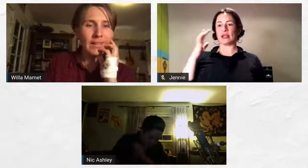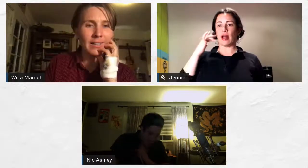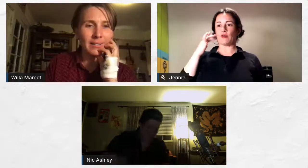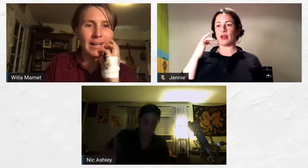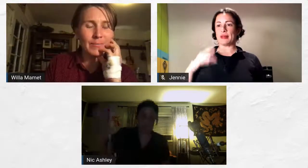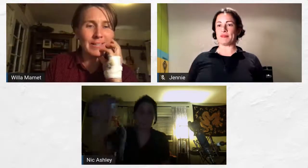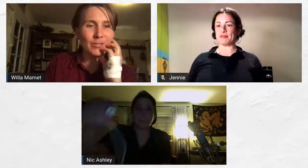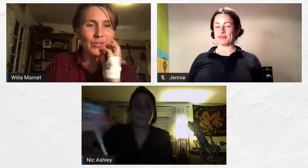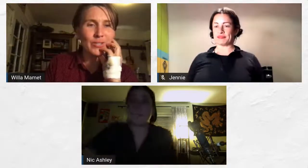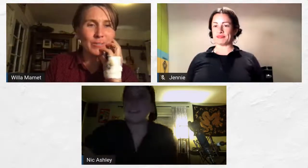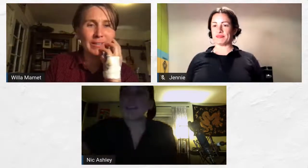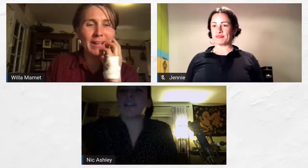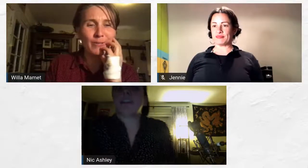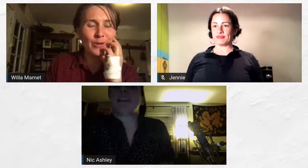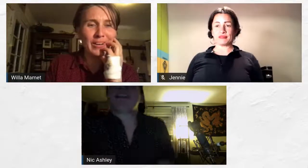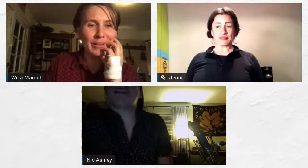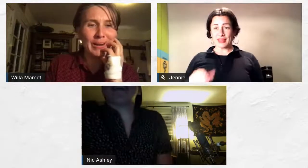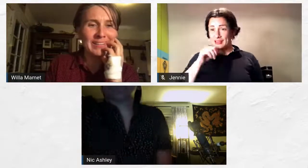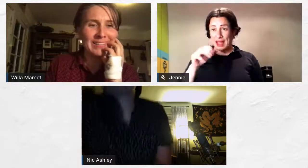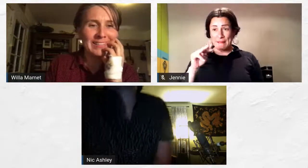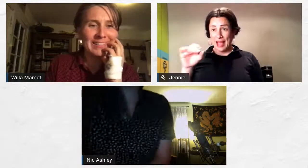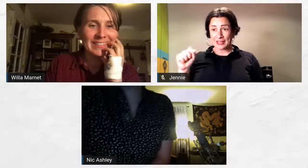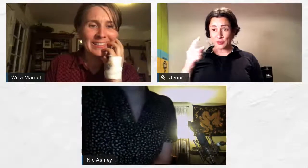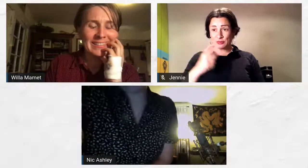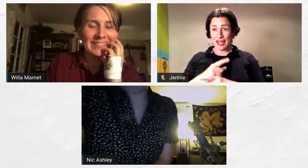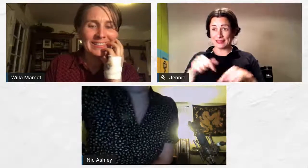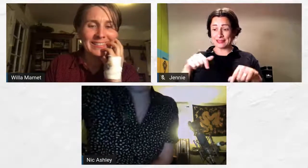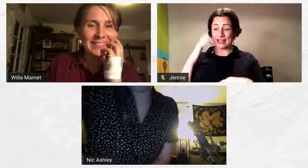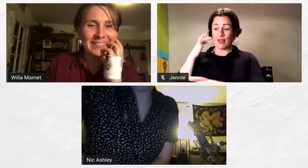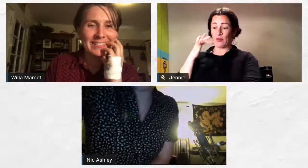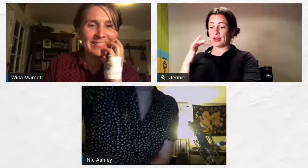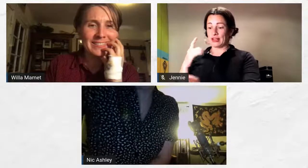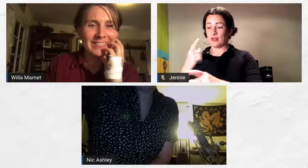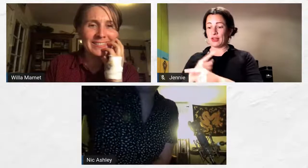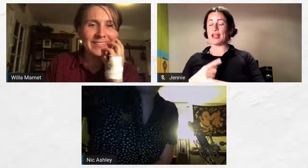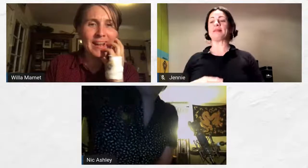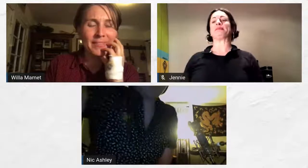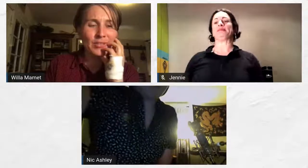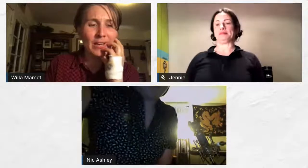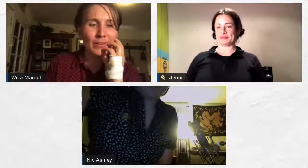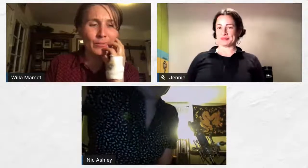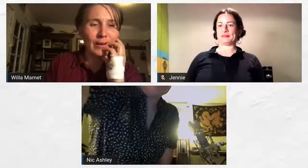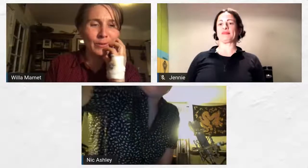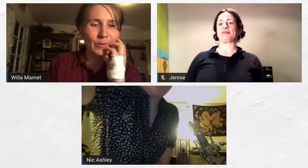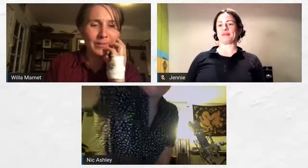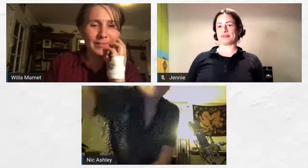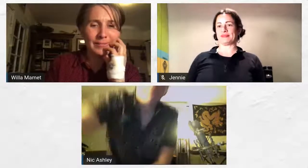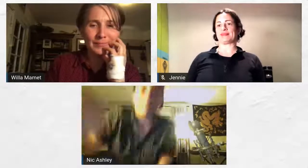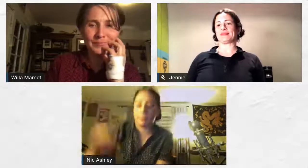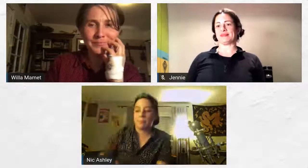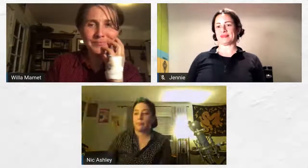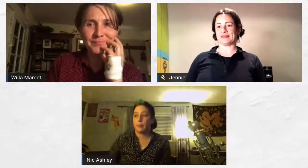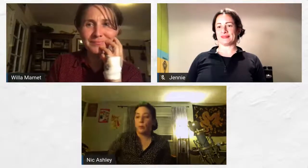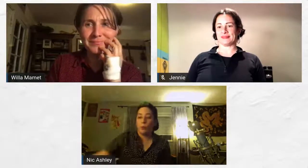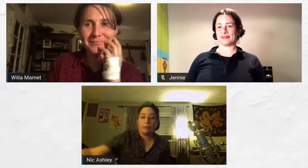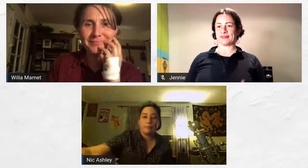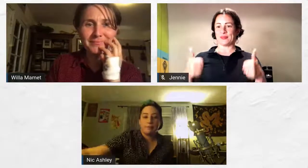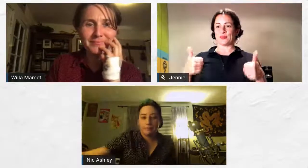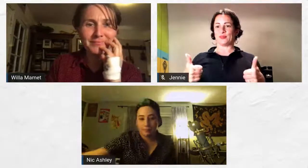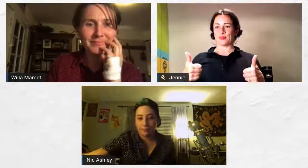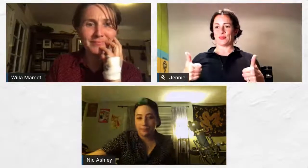That's not Massachusetts, but California, correct? Yes, Concord, California. Not the shot heard around the world.